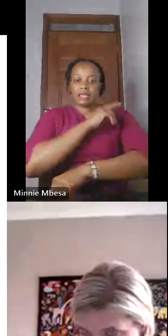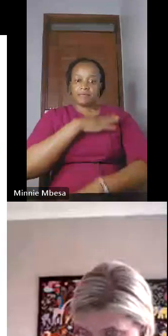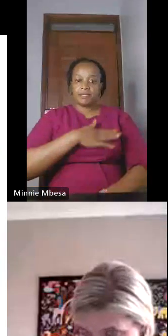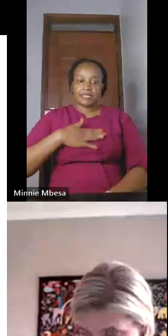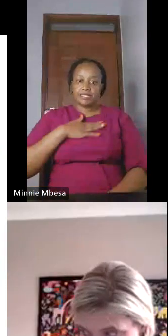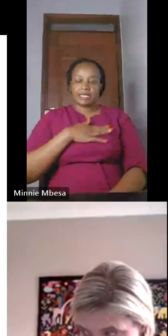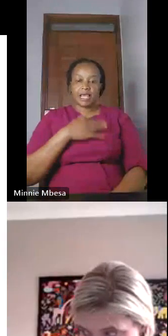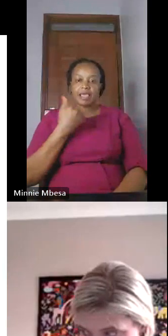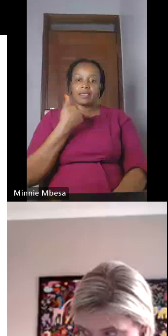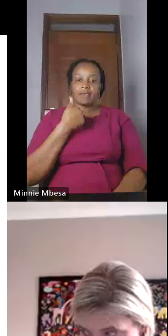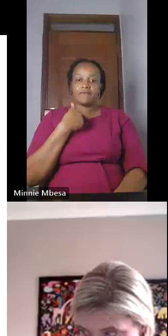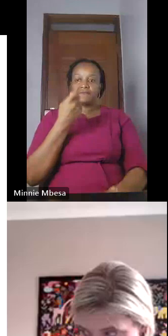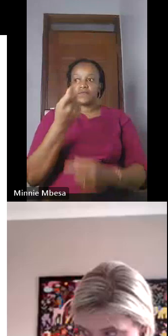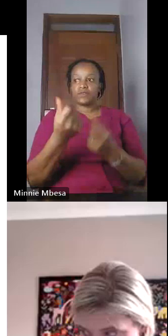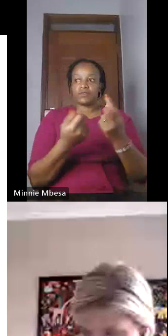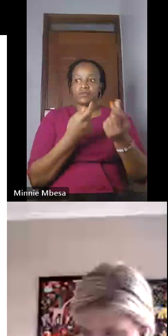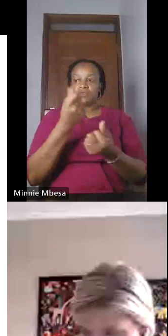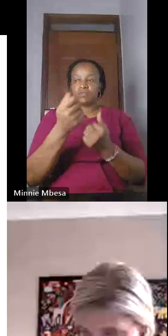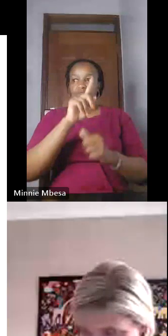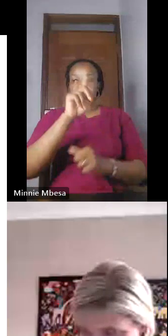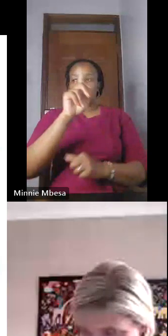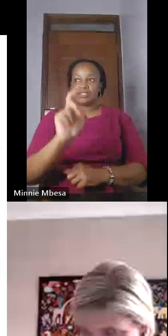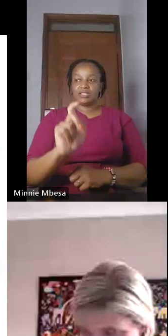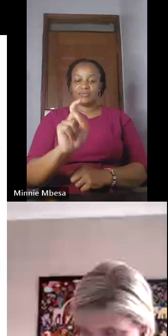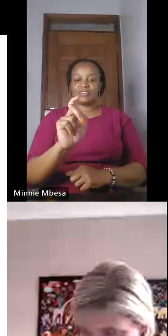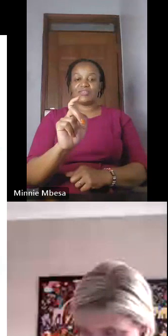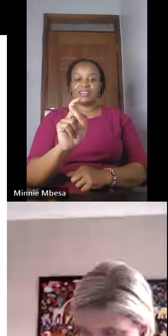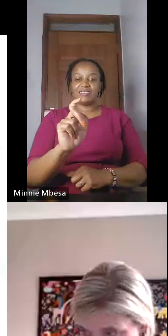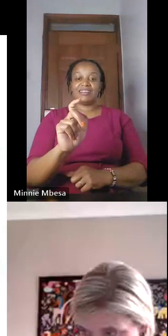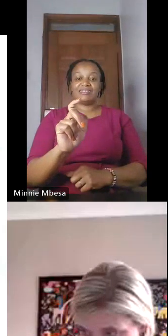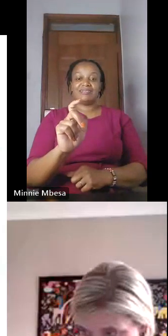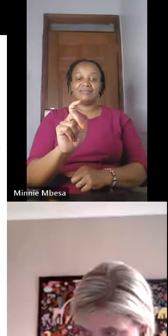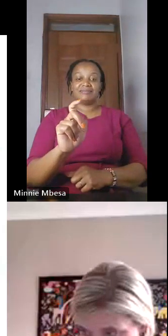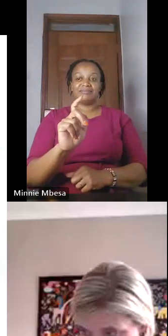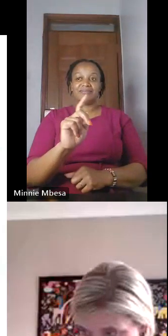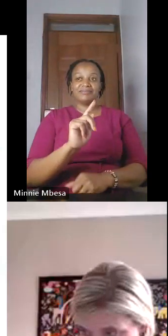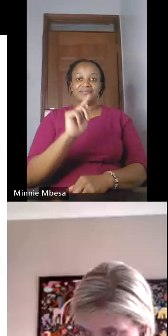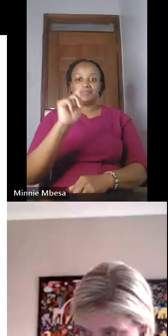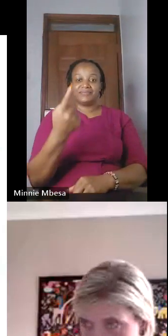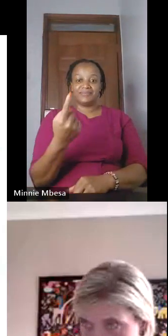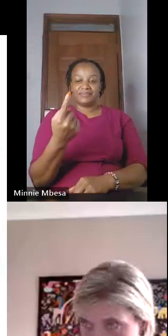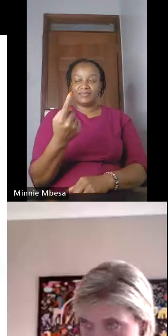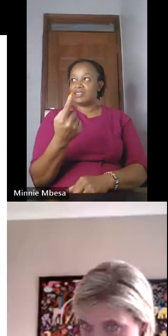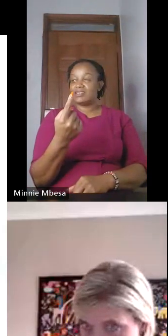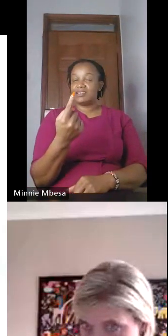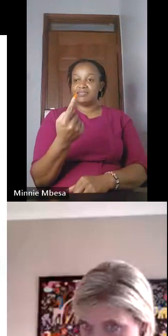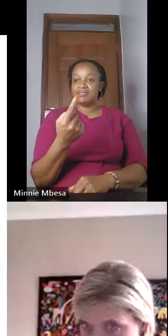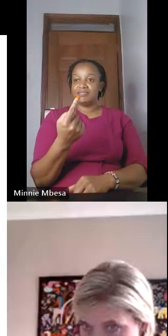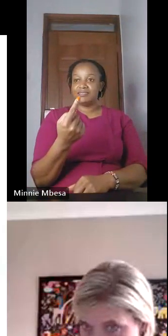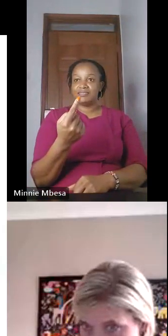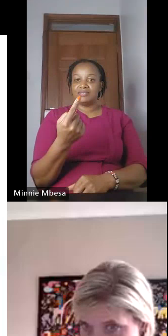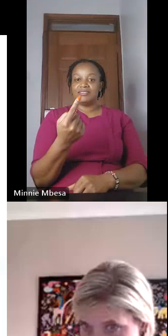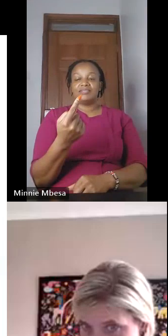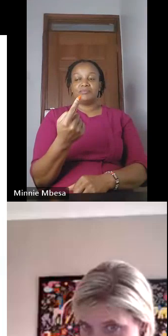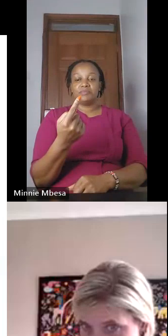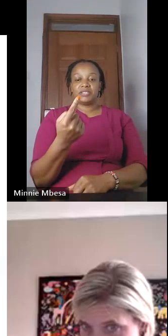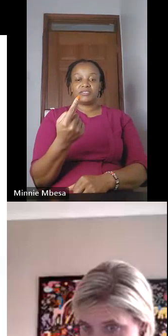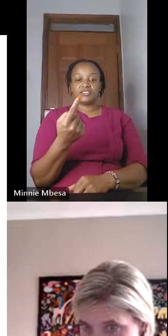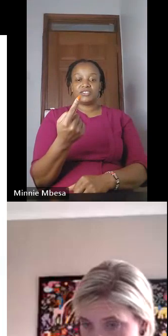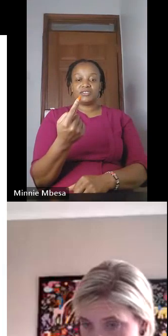questions. The first one is the template that we are to get from this